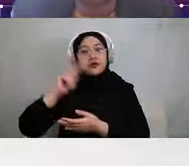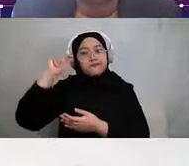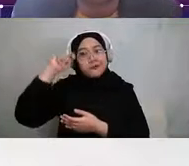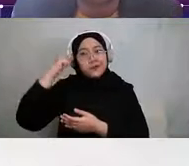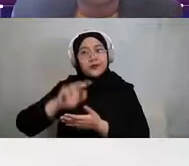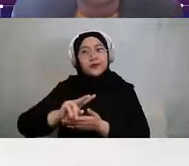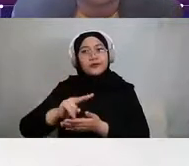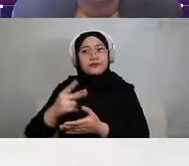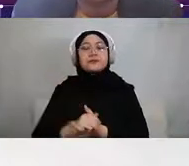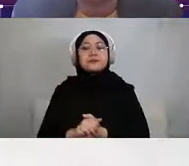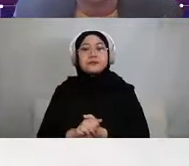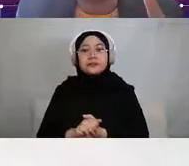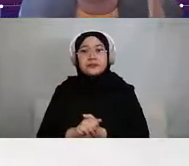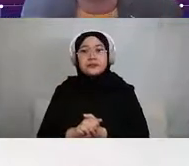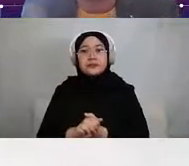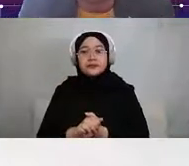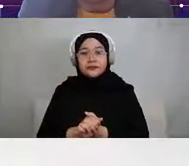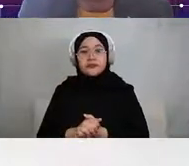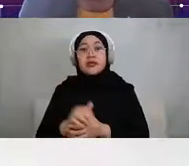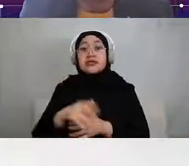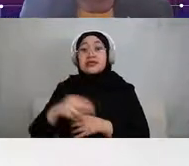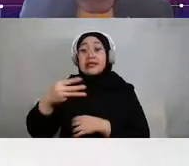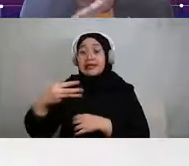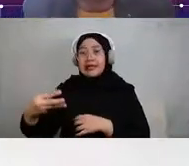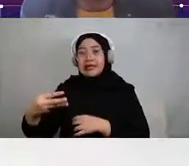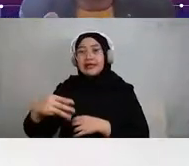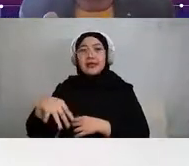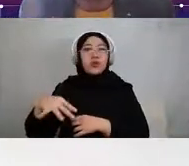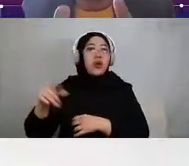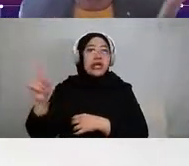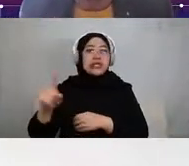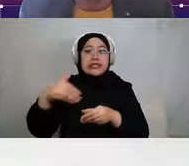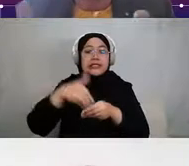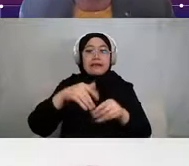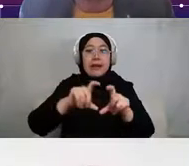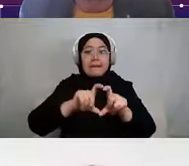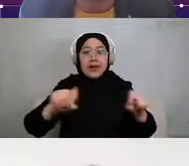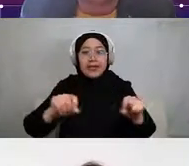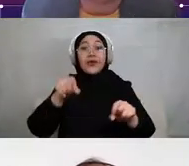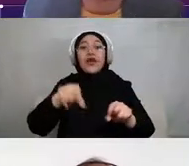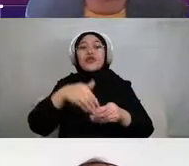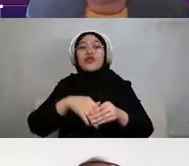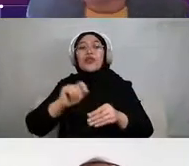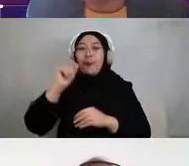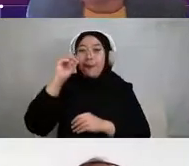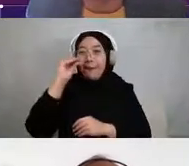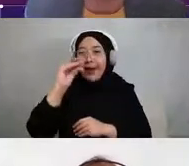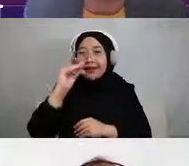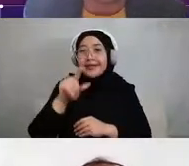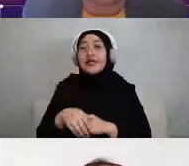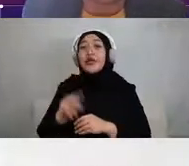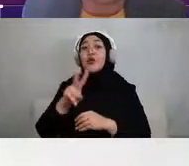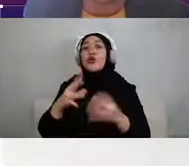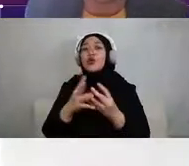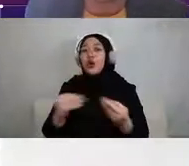in the buses in the nighttime and vehicle should operate in the morning time, so that both solutions are taken care of. This is what is